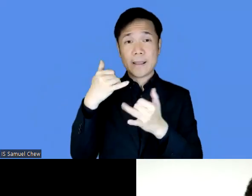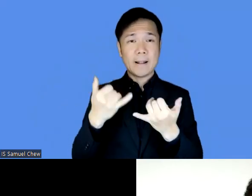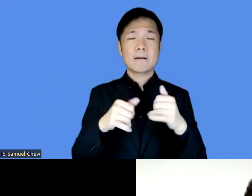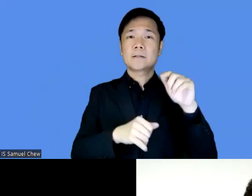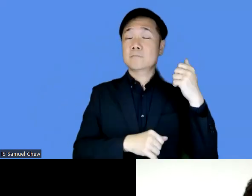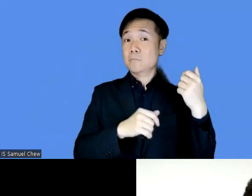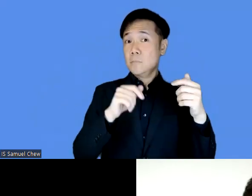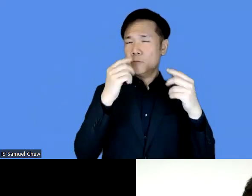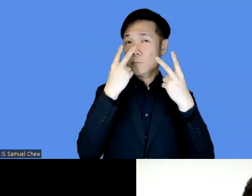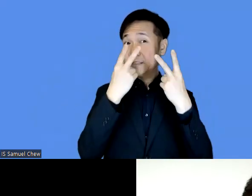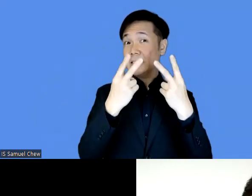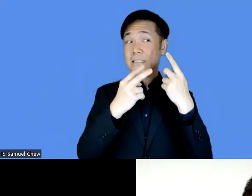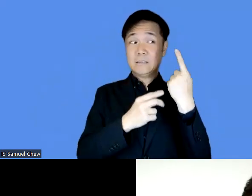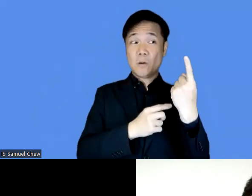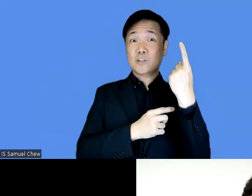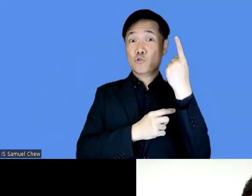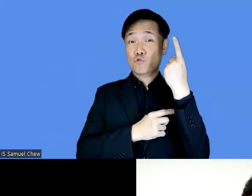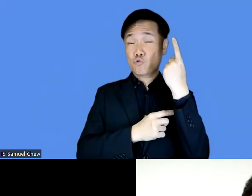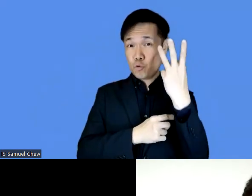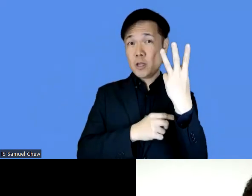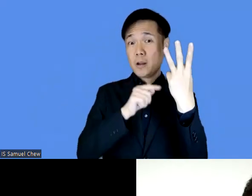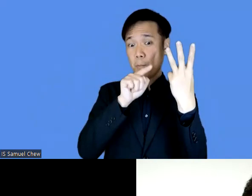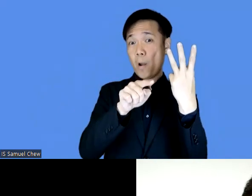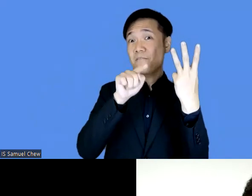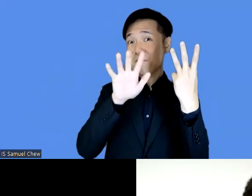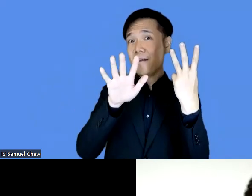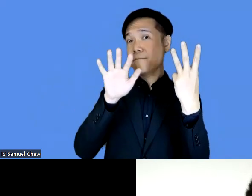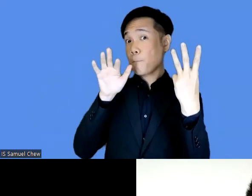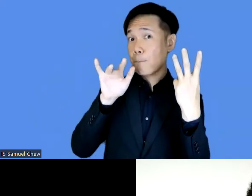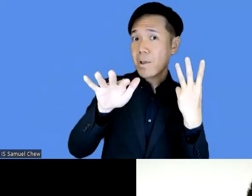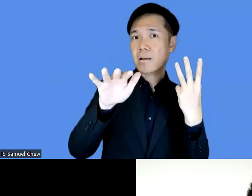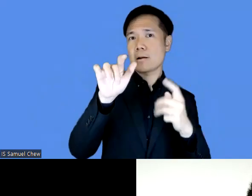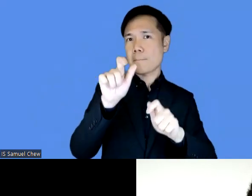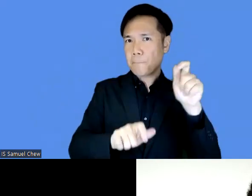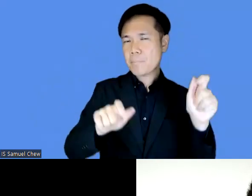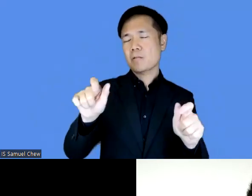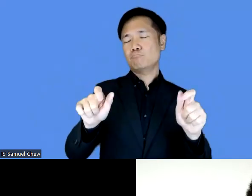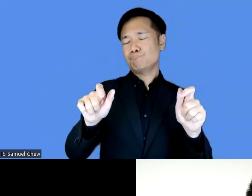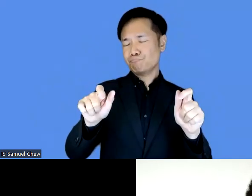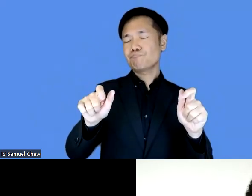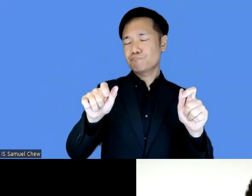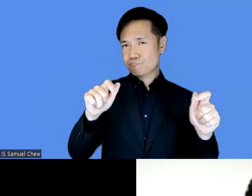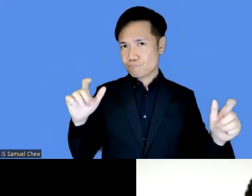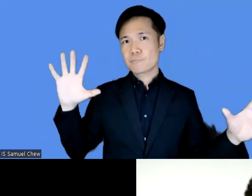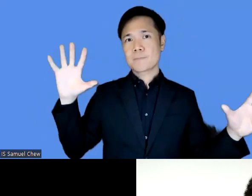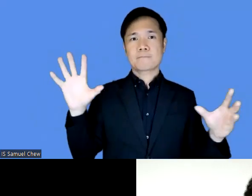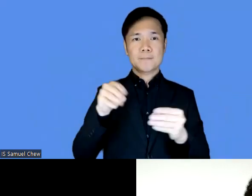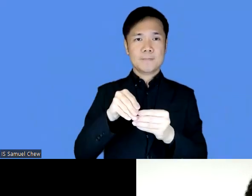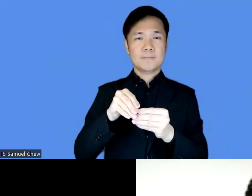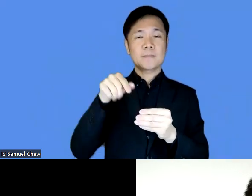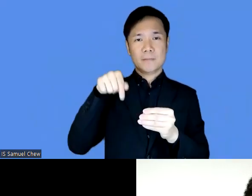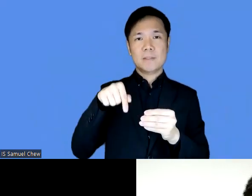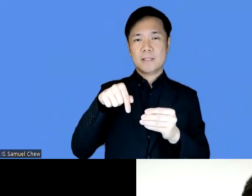13.56 million persons with disabilities have been covered by the data base we